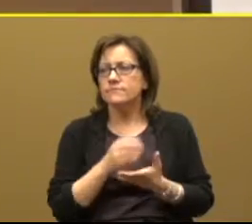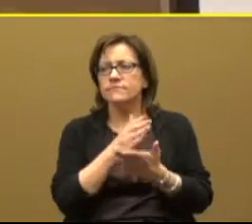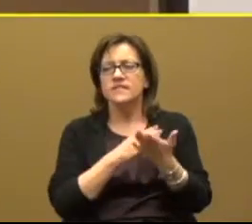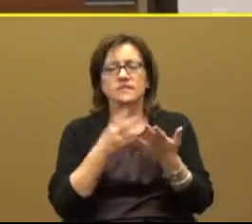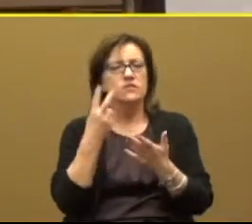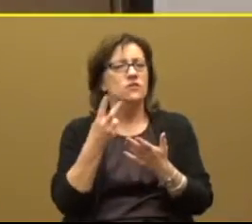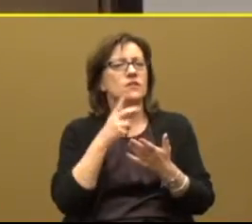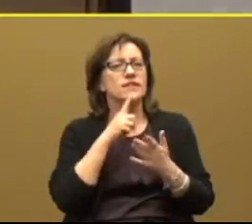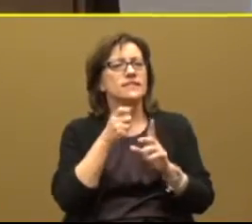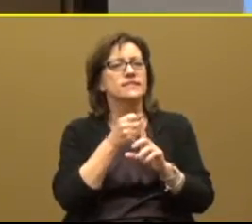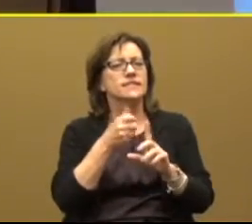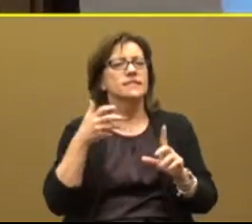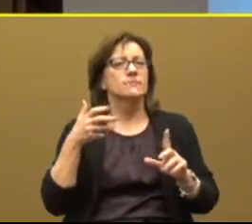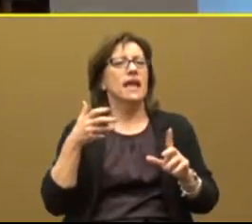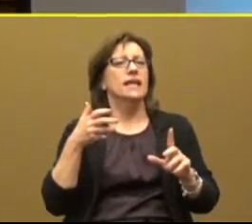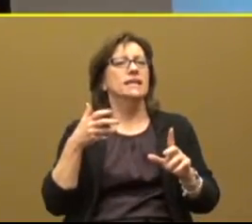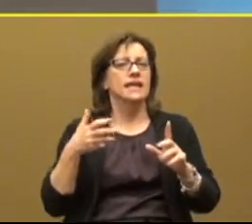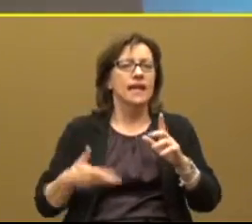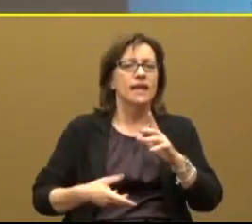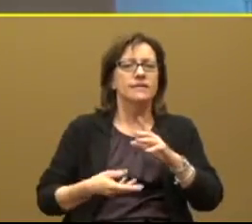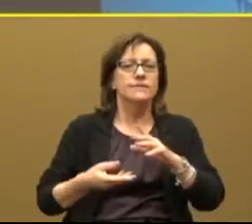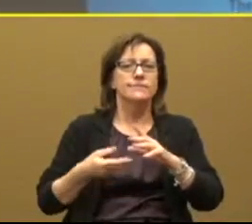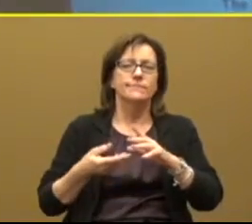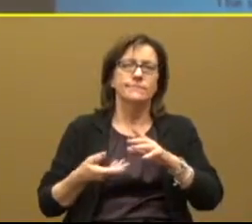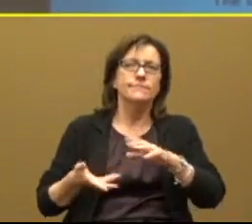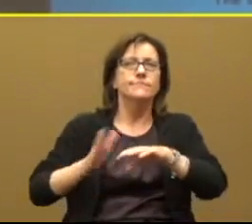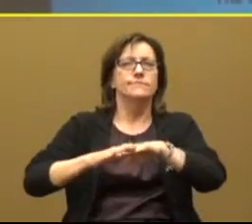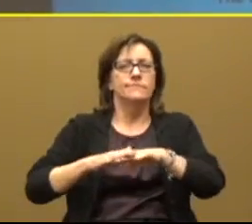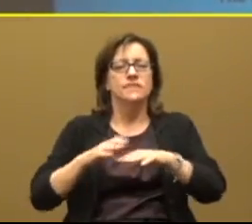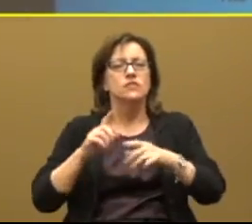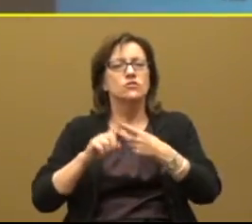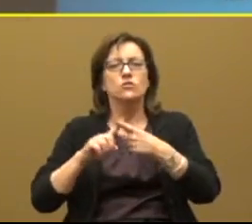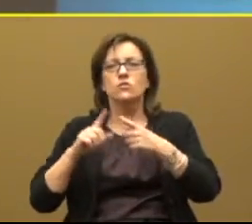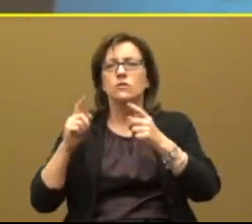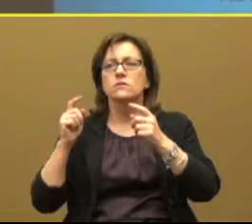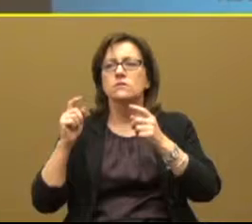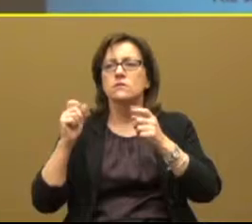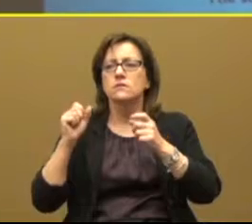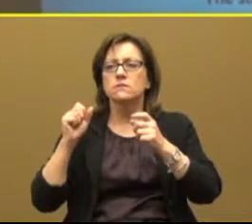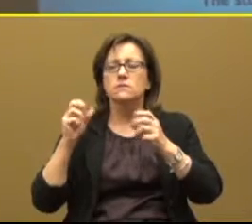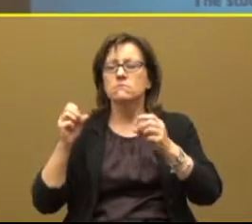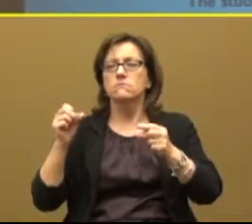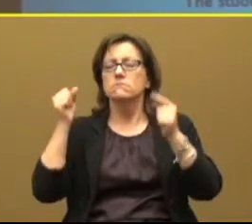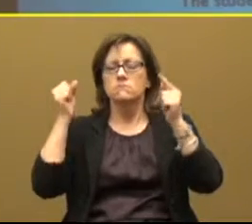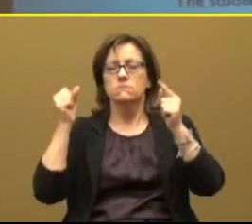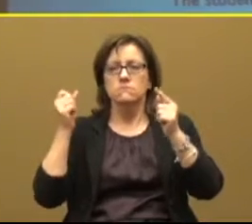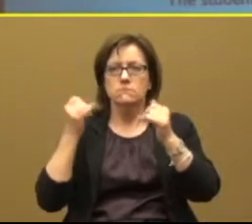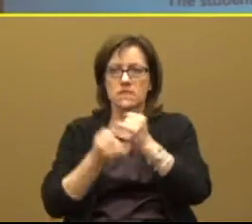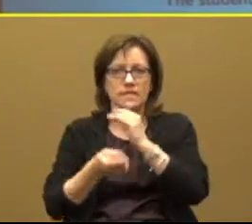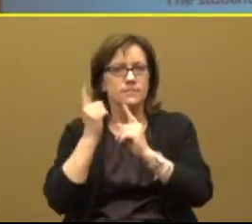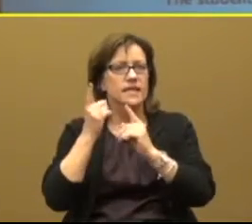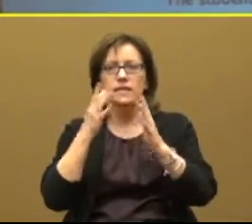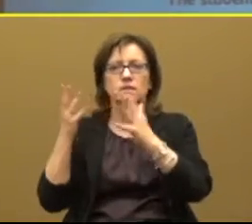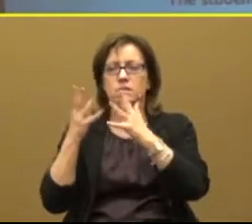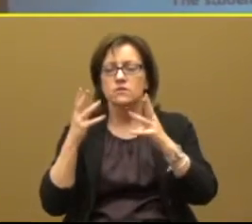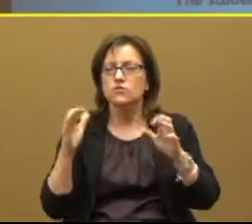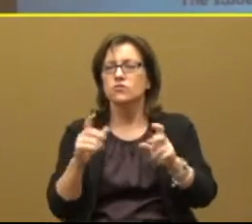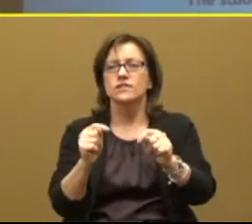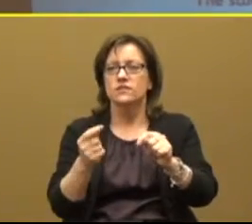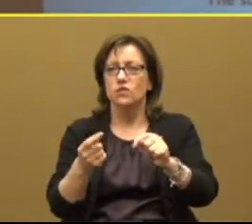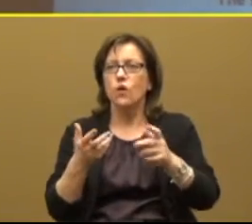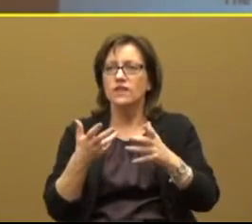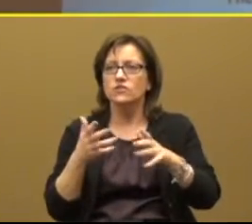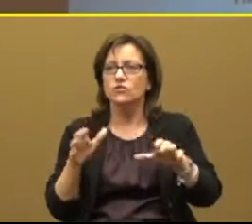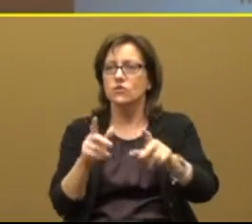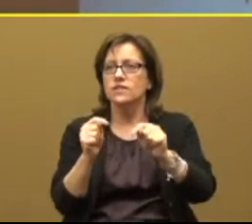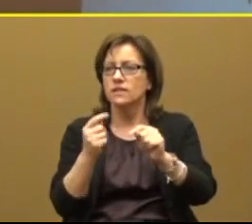expanding spontaneity. And basically, you want the child to go to their communication book, pull off, this is